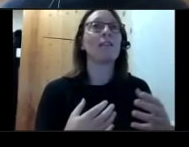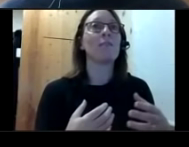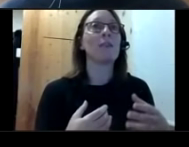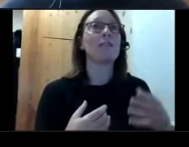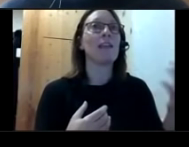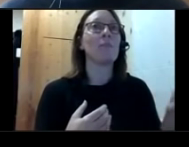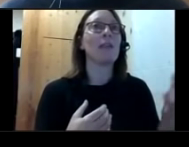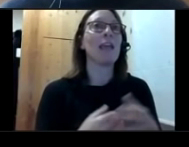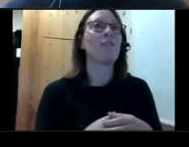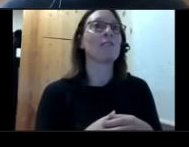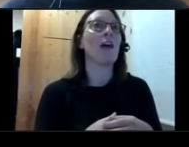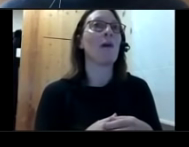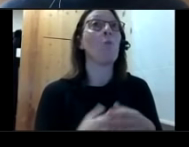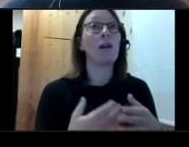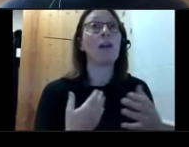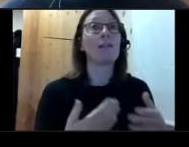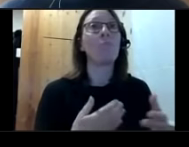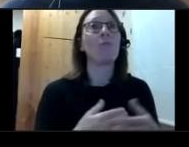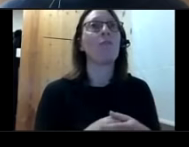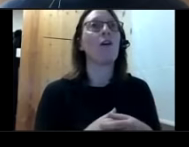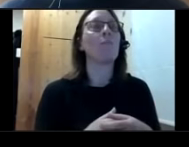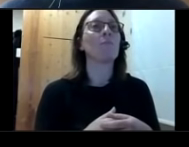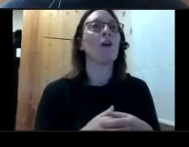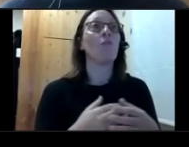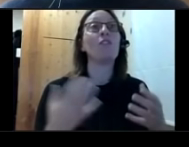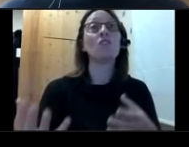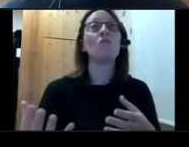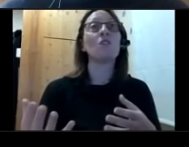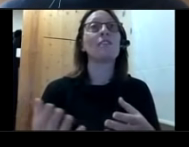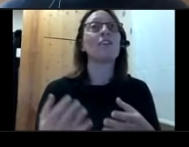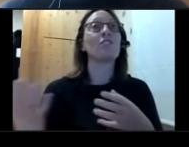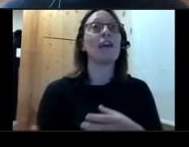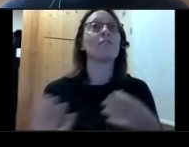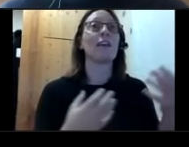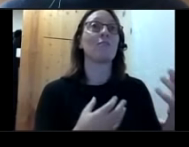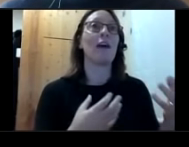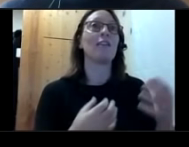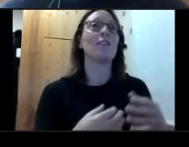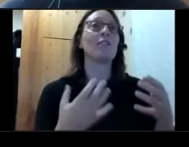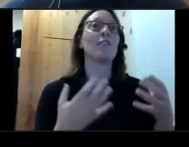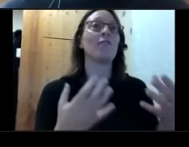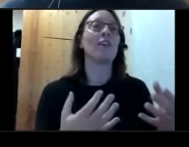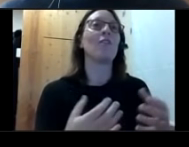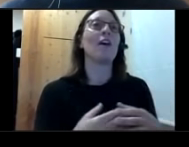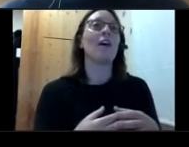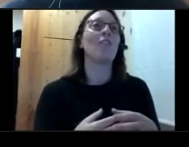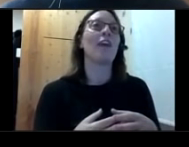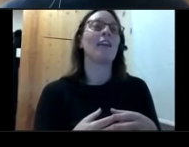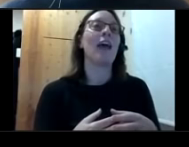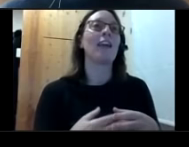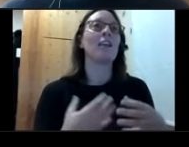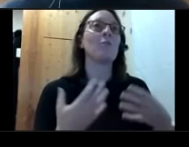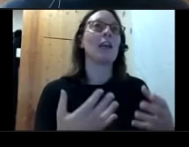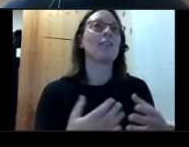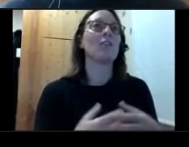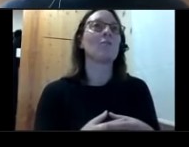my accessibility statement? Here is a working example of where two organisations, a county council and a university, feel they